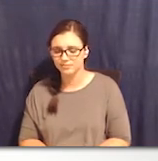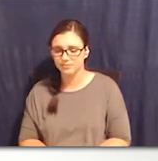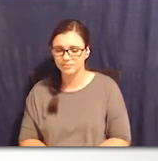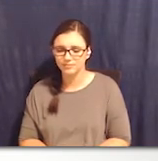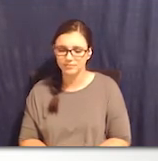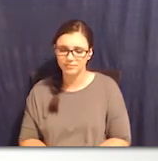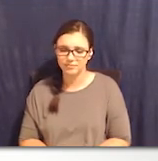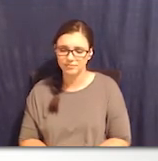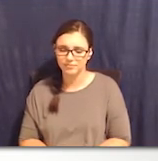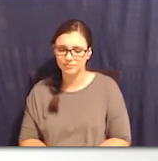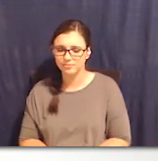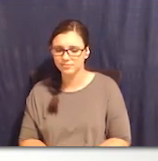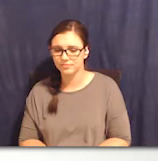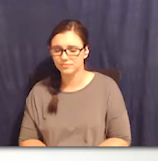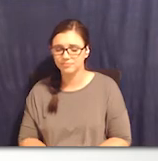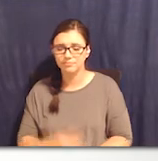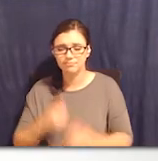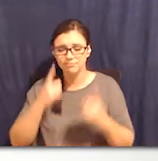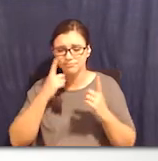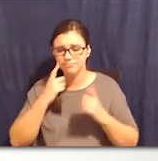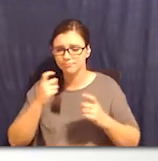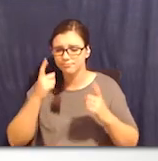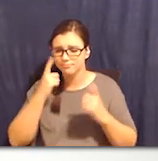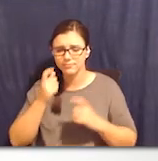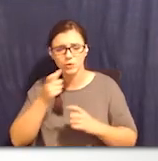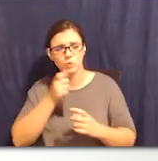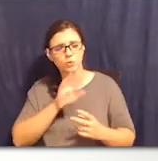do-do-do-do-do-do, do-do-do-do.